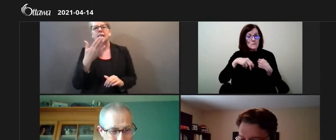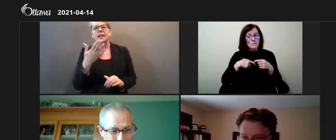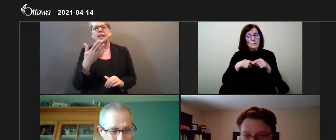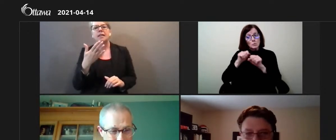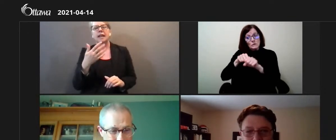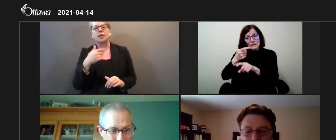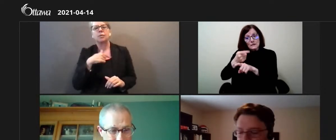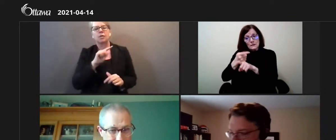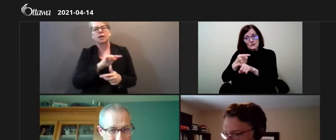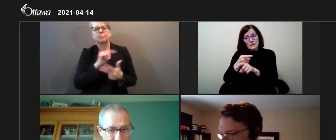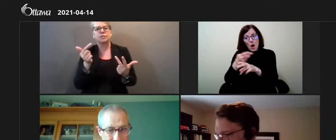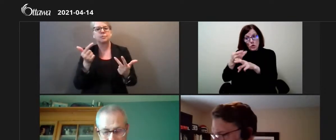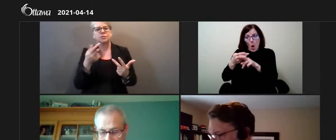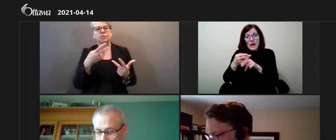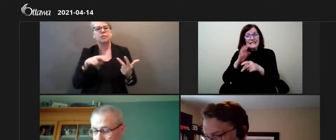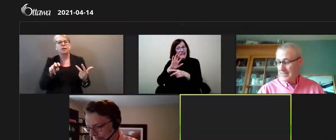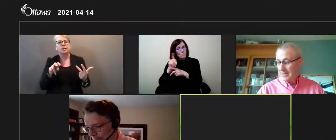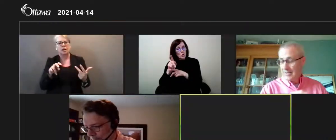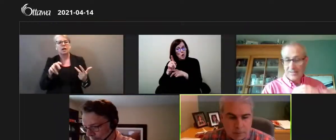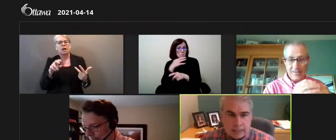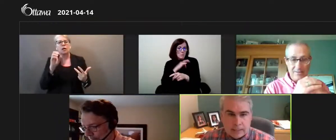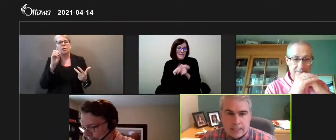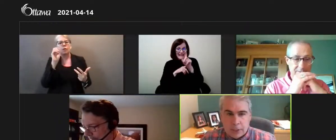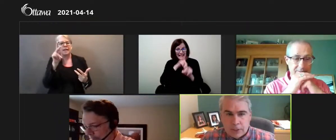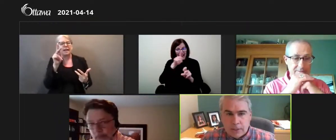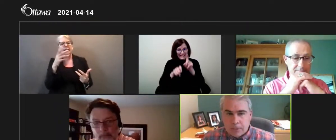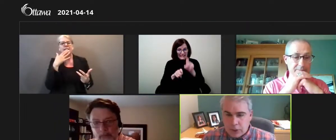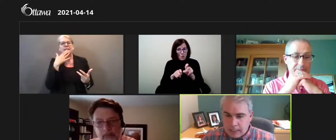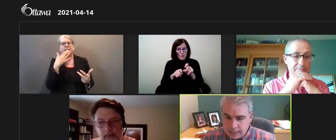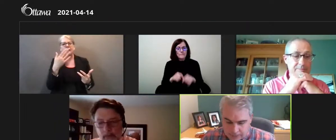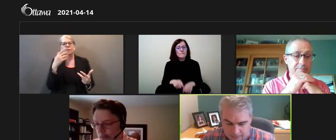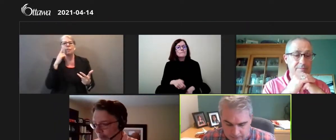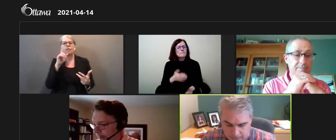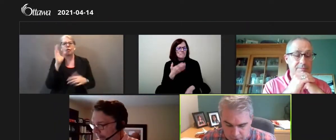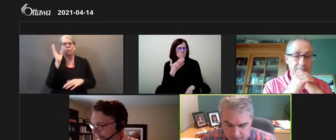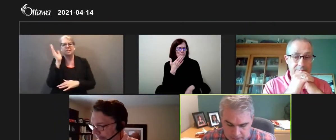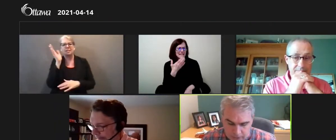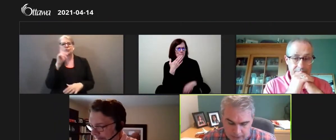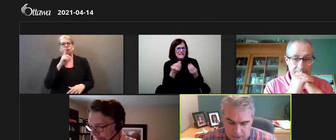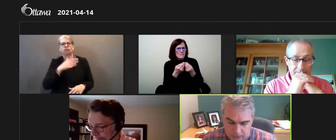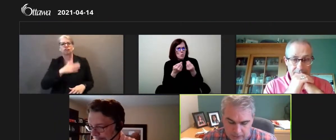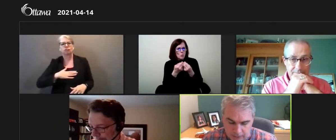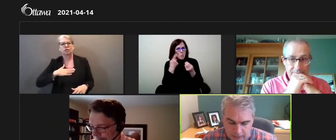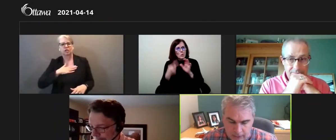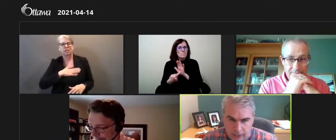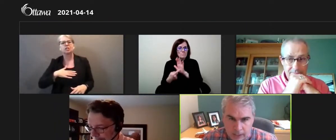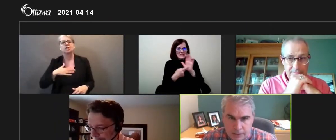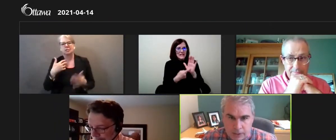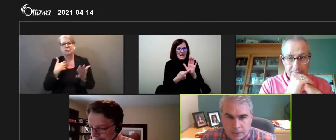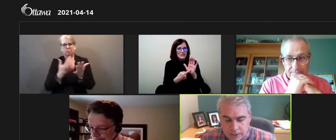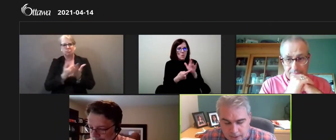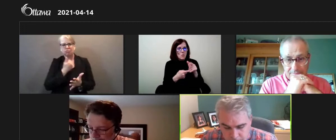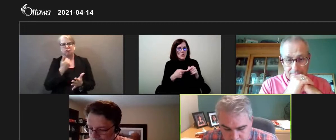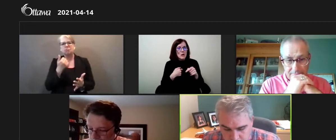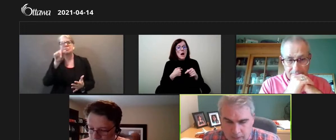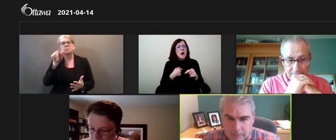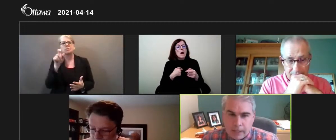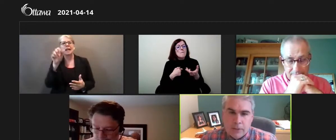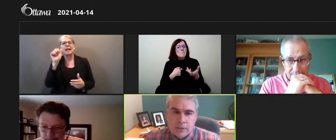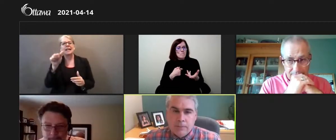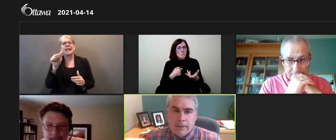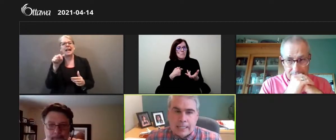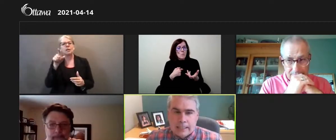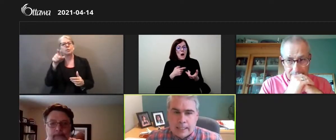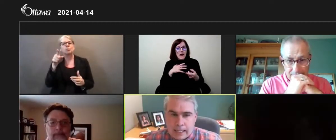over. First of all, thank you for the presentation. Appreciate that very much. I'll get straight to it. Doctor, can you talk